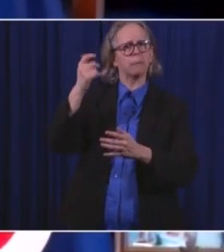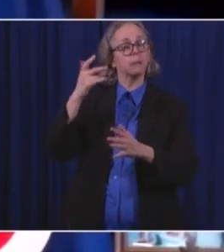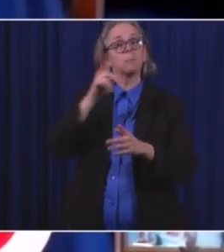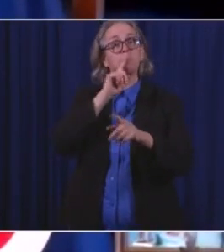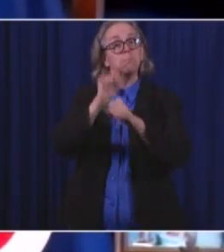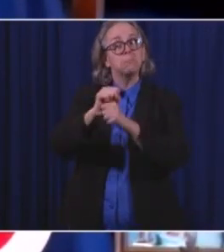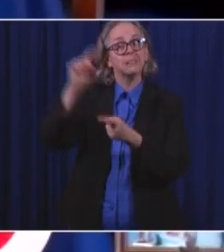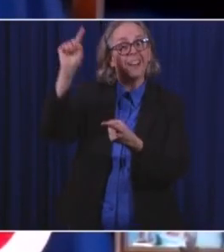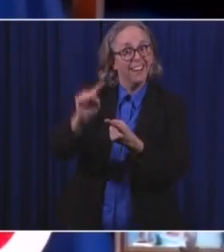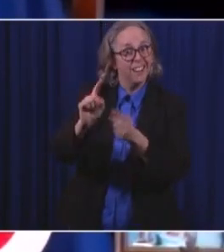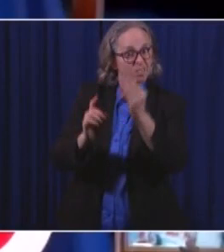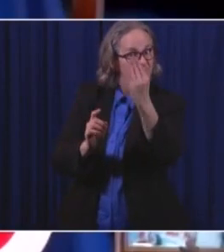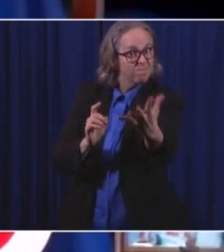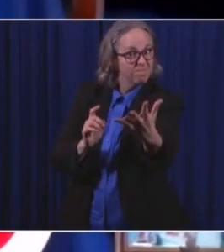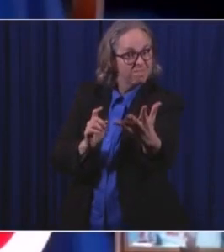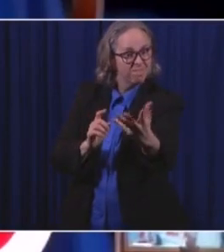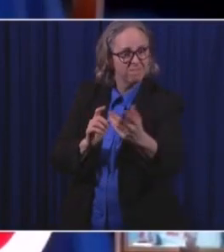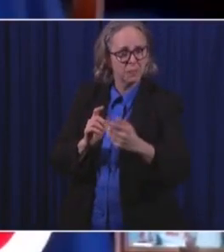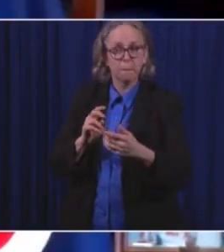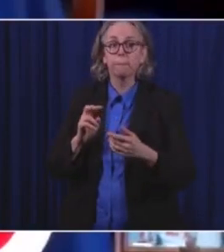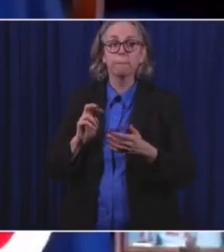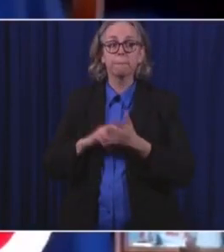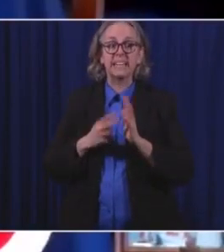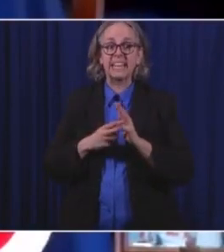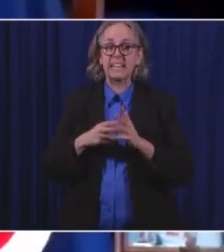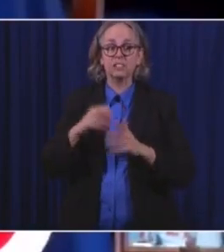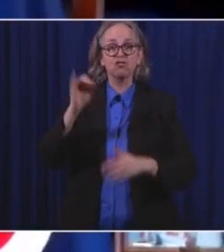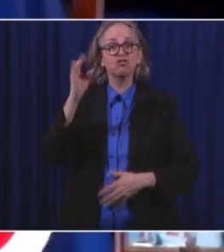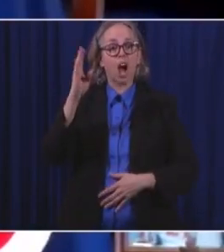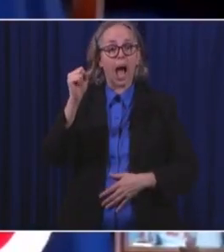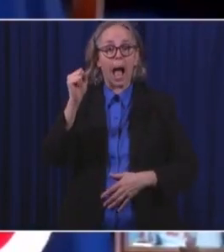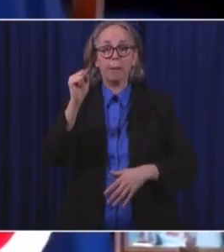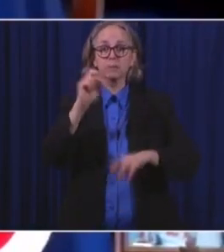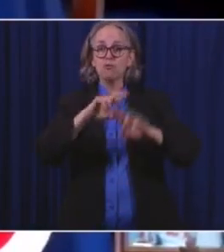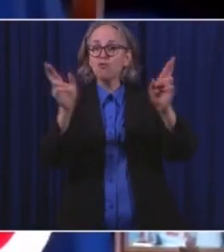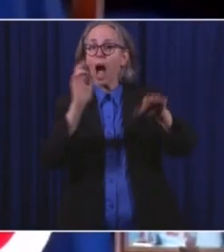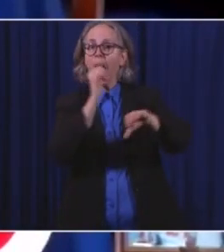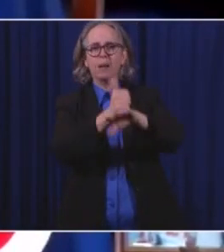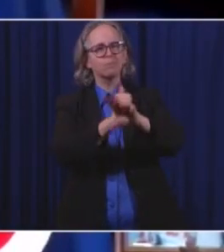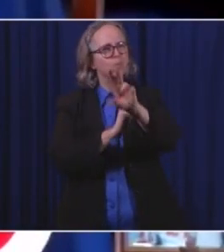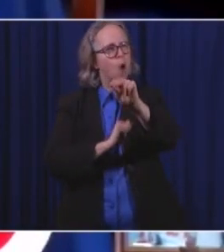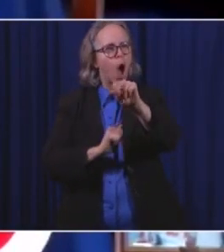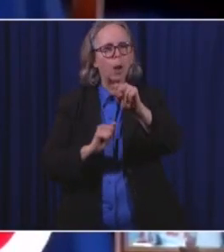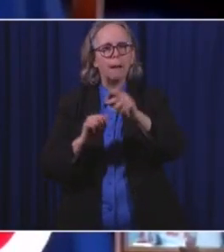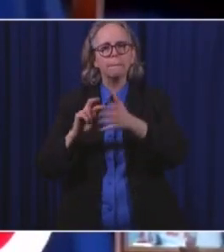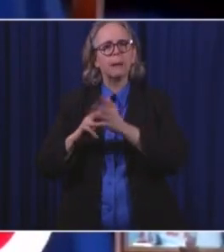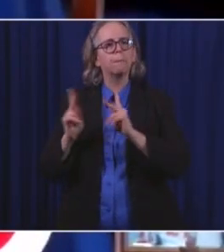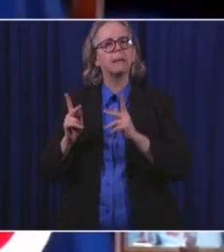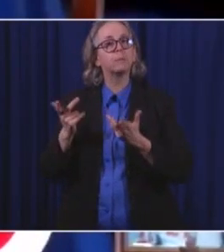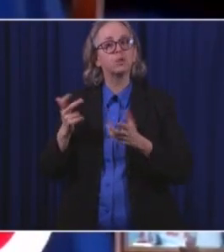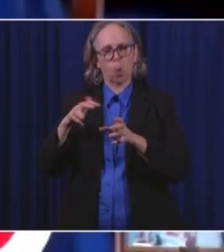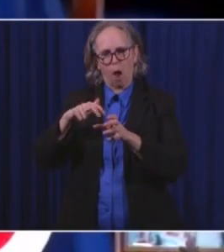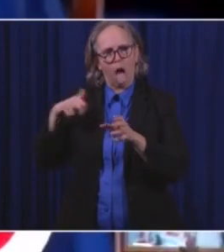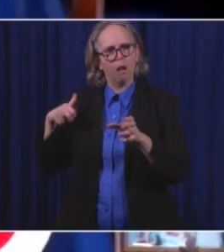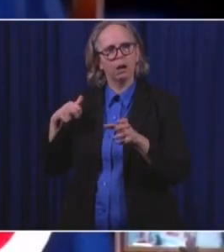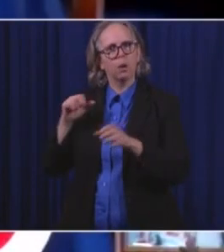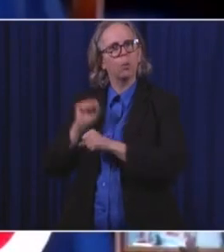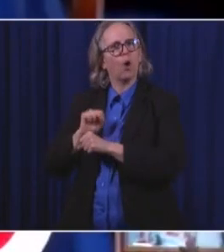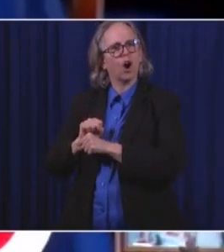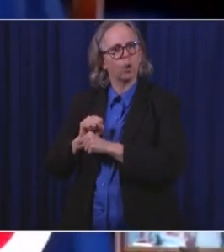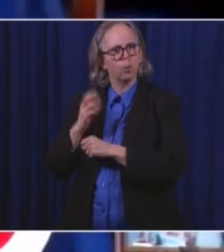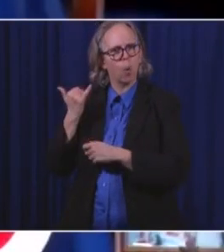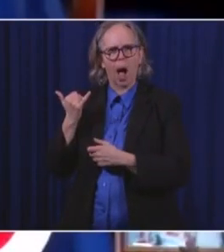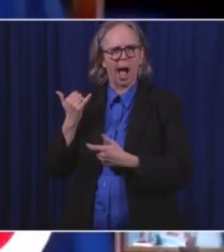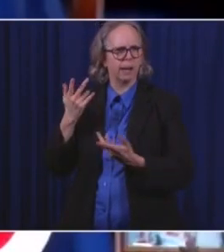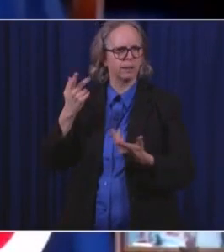because jobs are being created, it's because people are dropping out of the workforce, because moms might have to stay home to take care of children